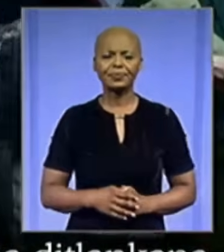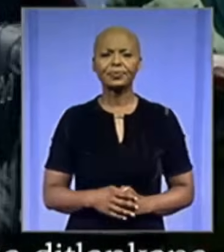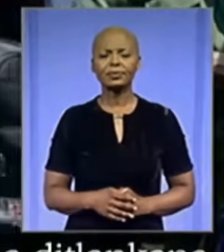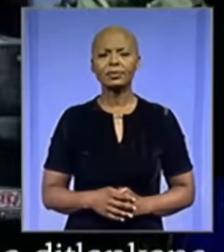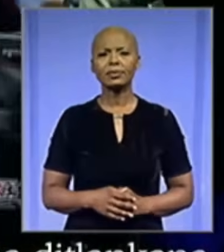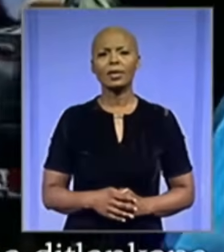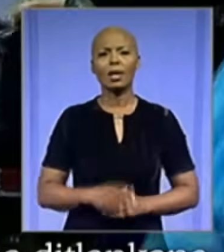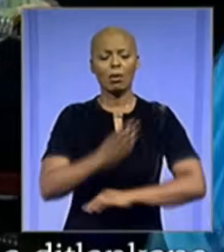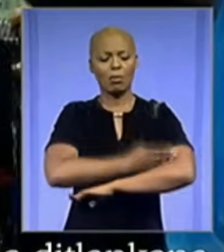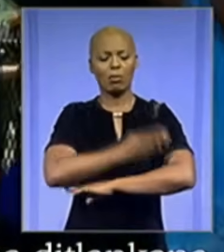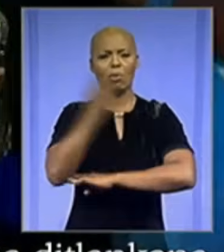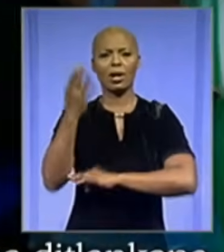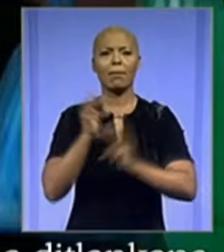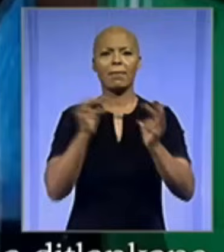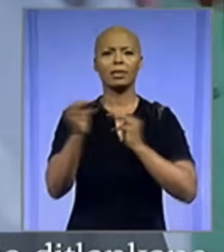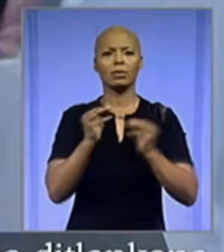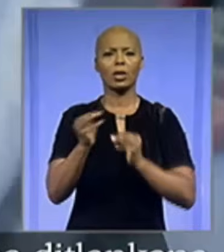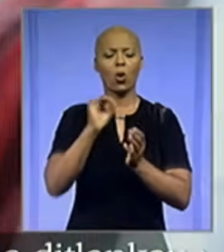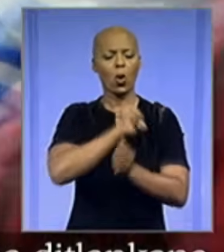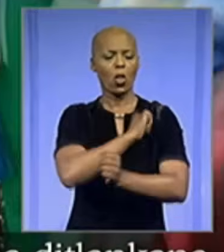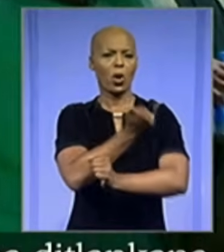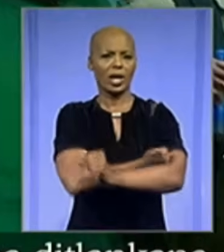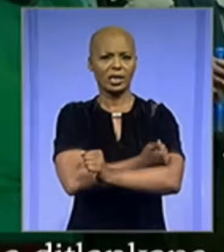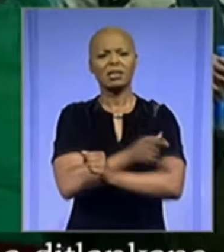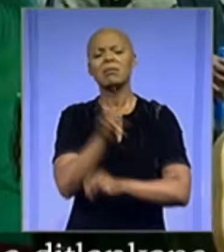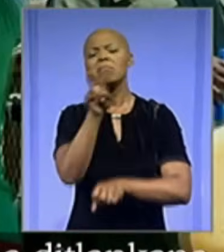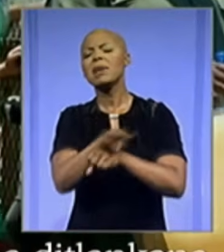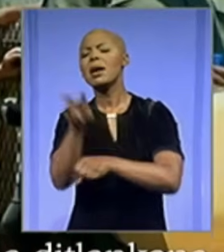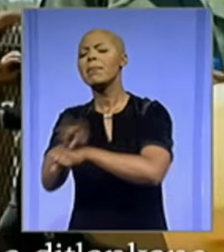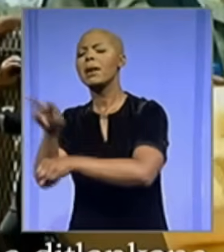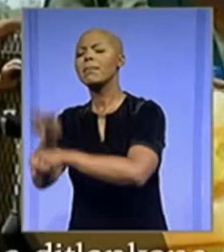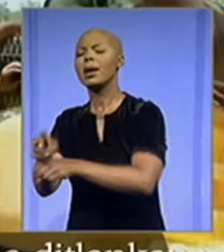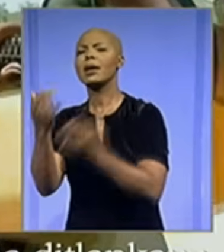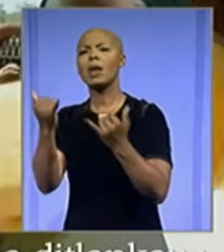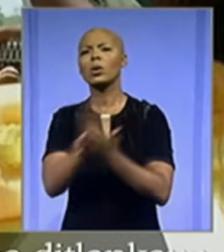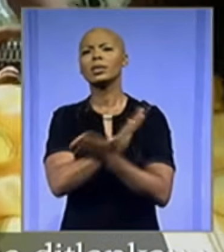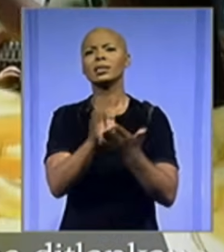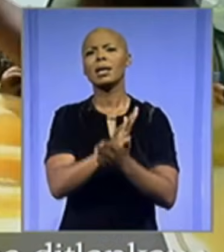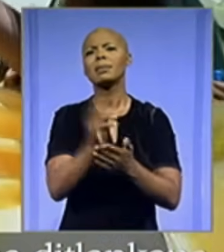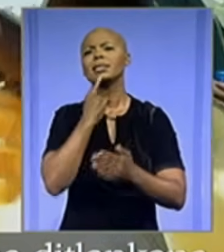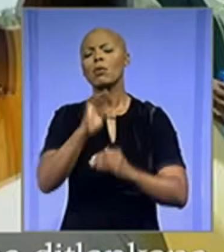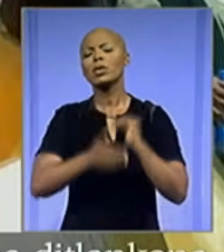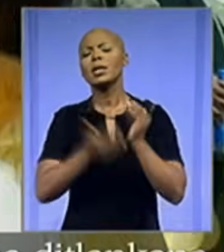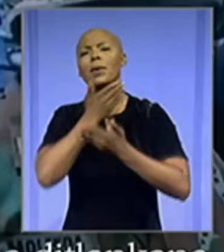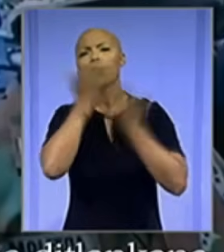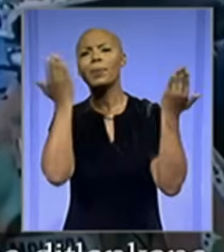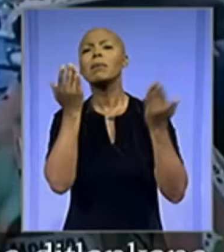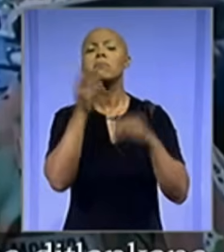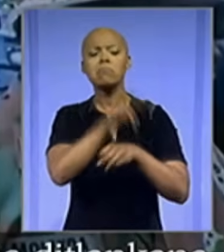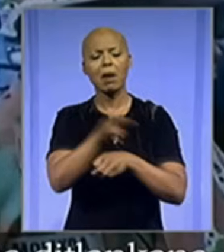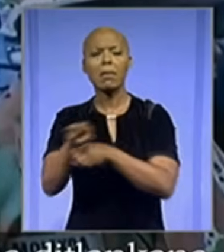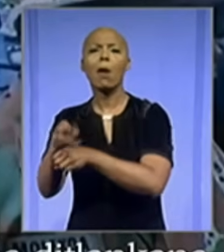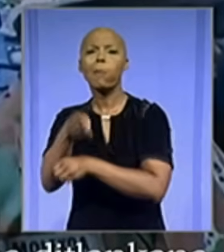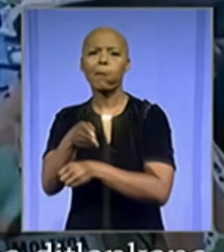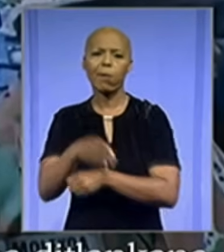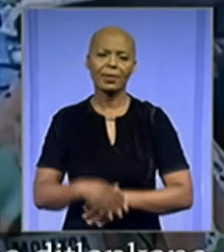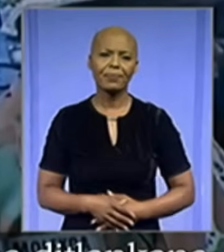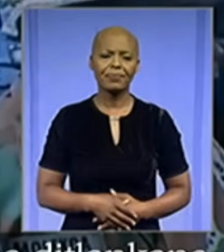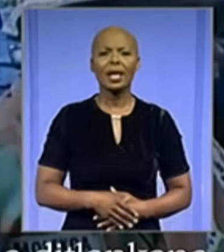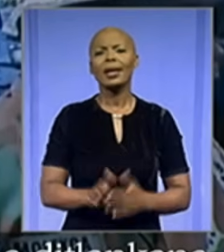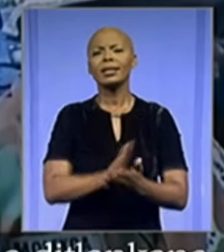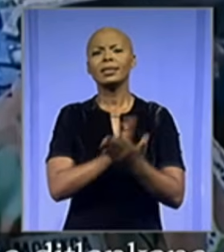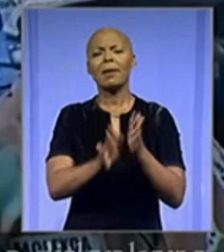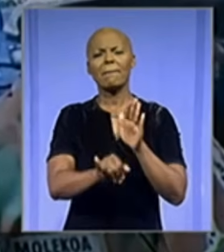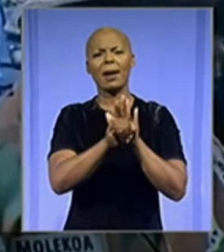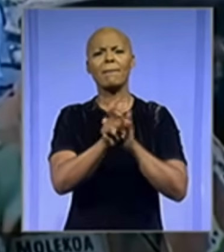Border Management Authority bo santse bo lekola mafelo a molelwane a gotiwang fa a tlhoka tshireletso. We do note that there are some